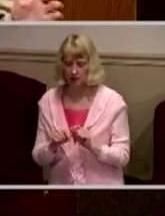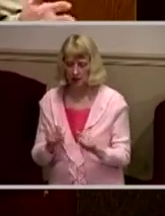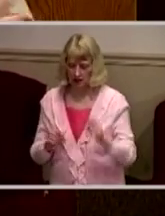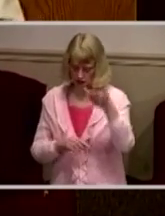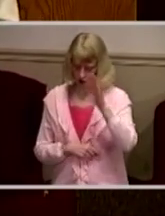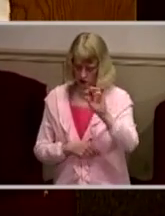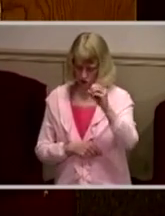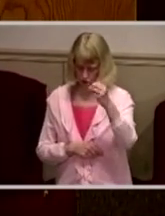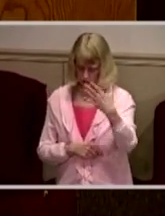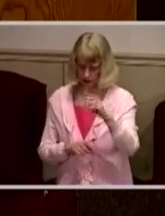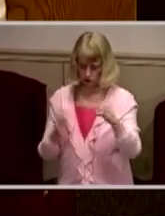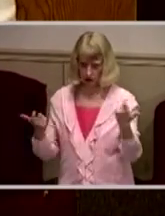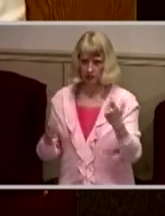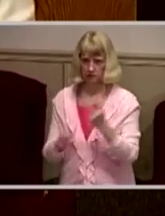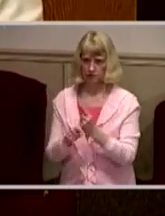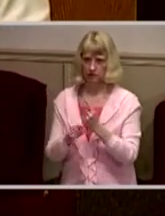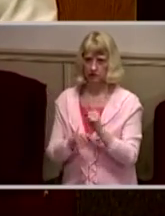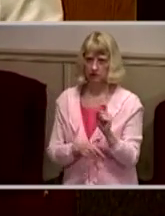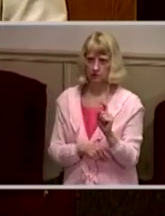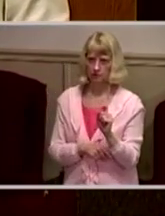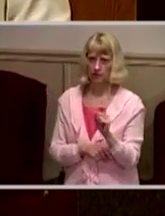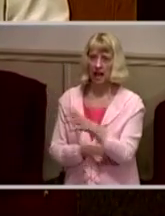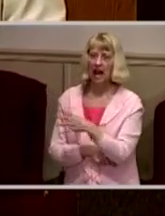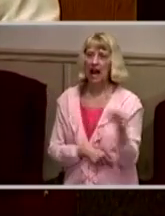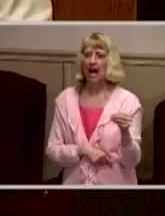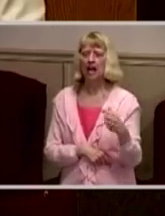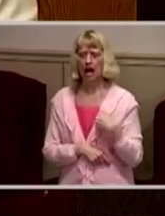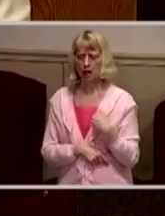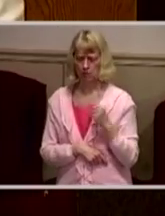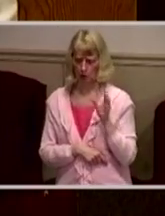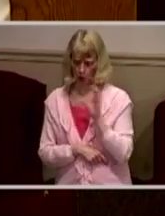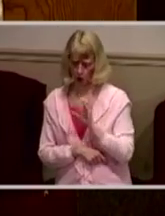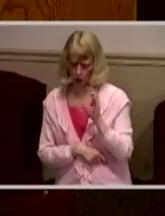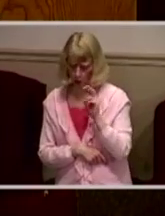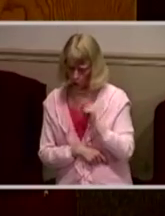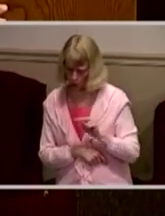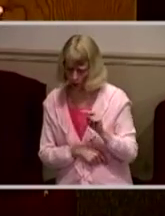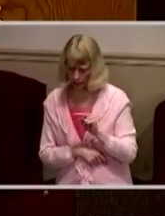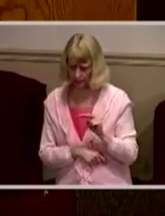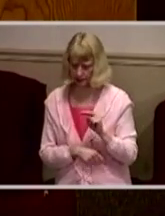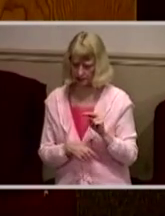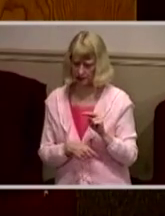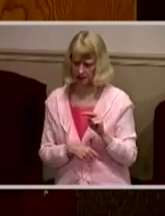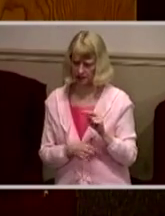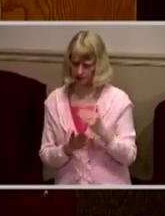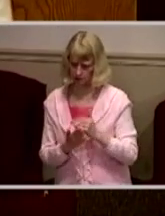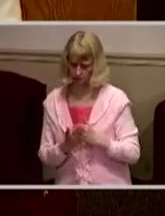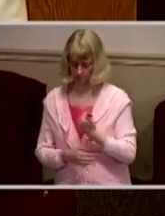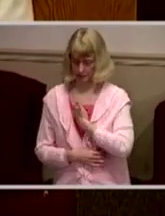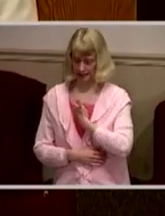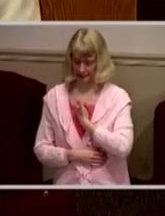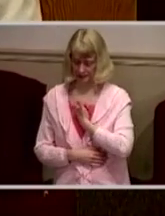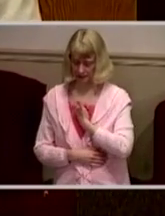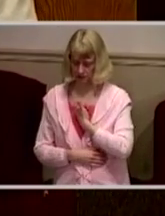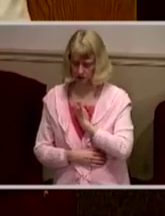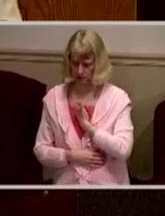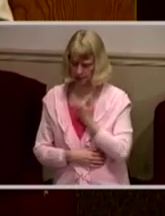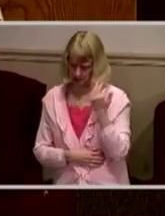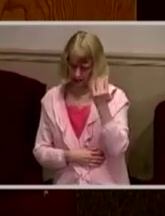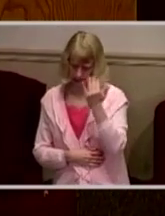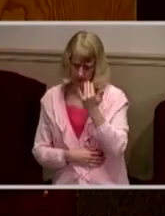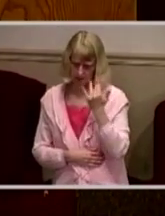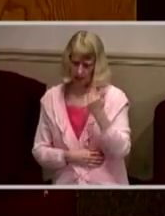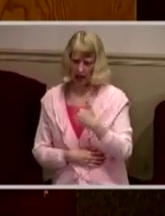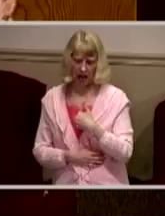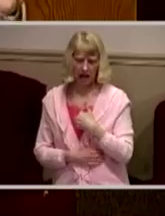God's grace is great, isn't it? And as I've been looking at this series myself, I keep thinking,